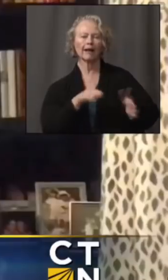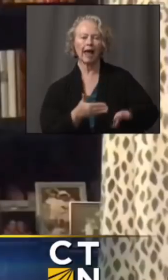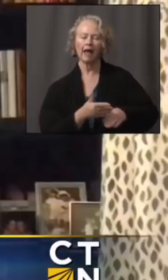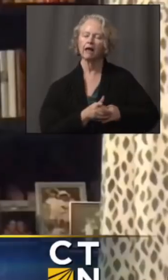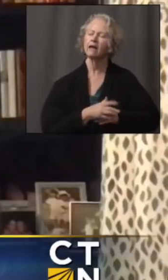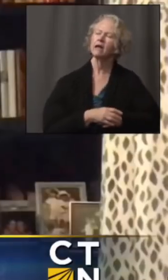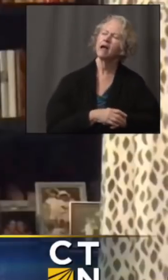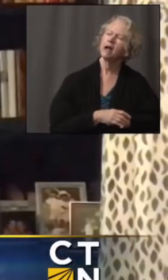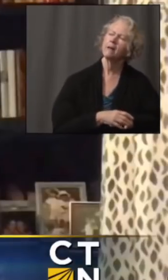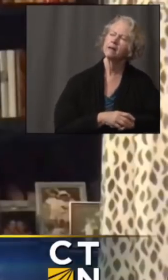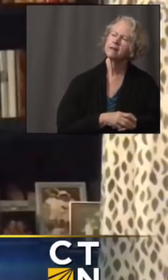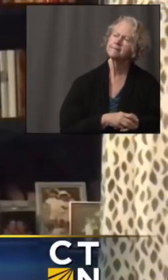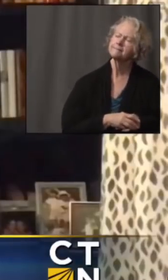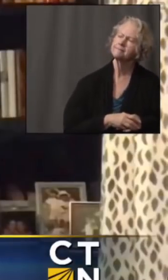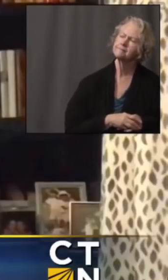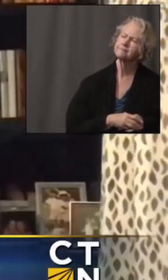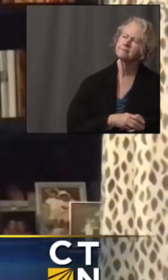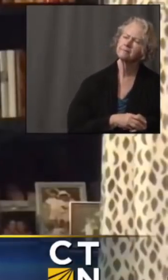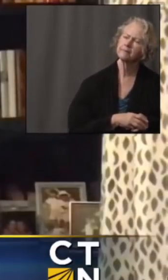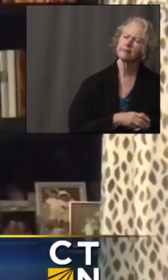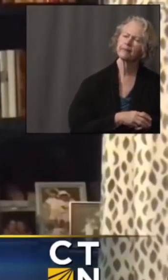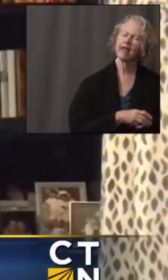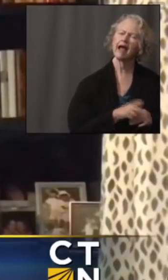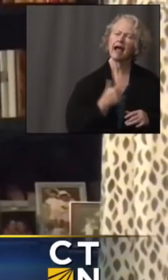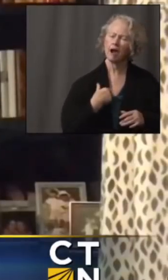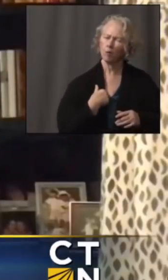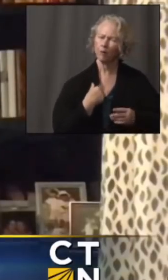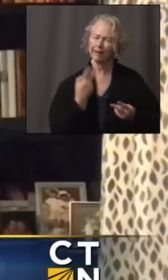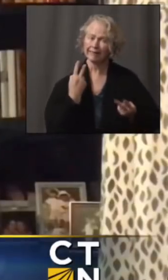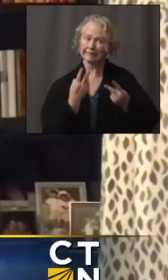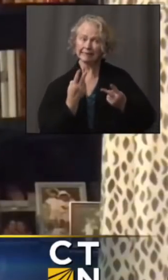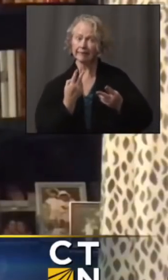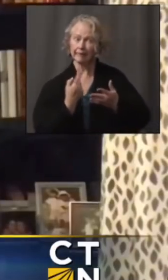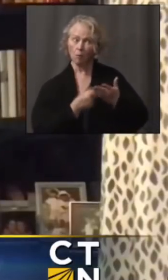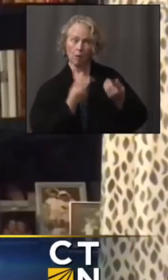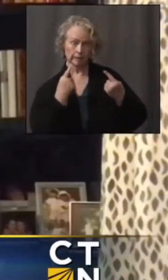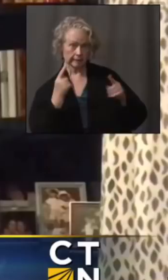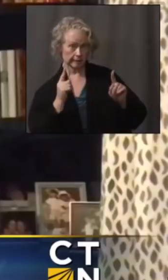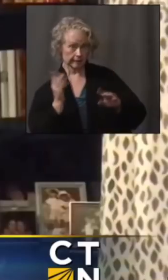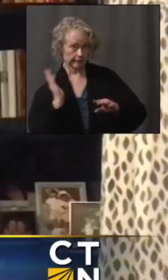think we want to do things that work. We've realized, as